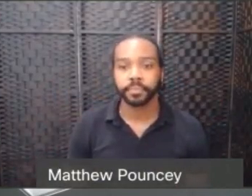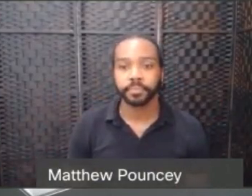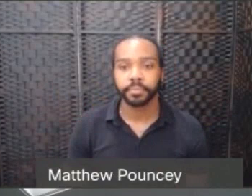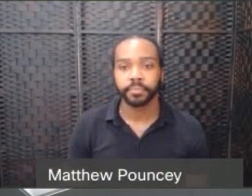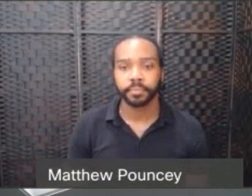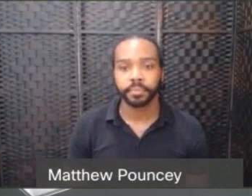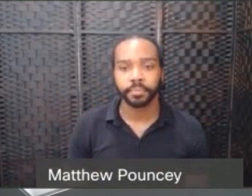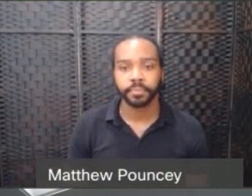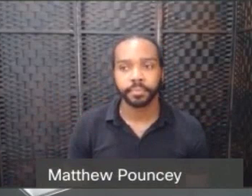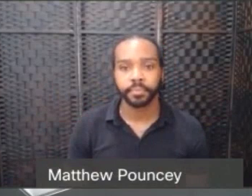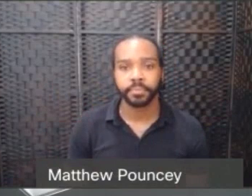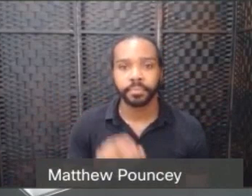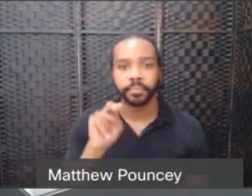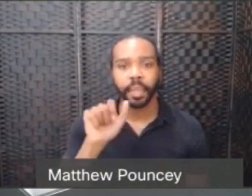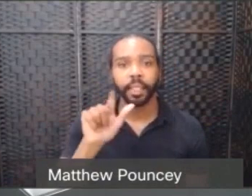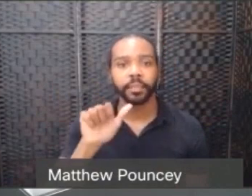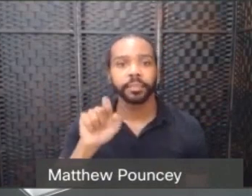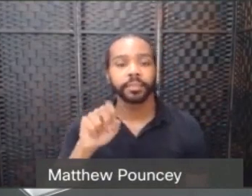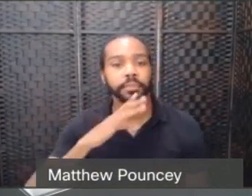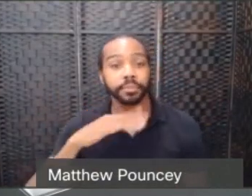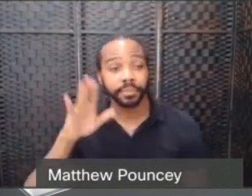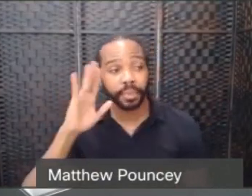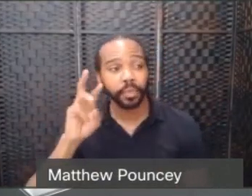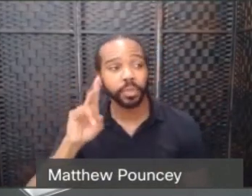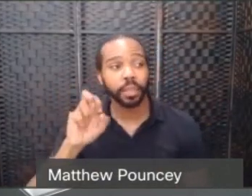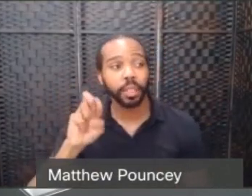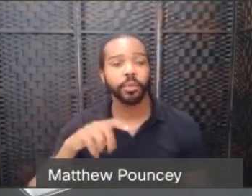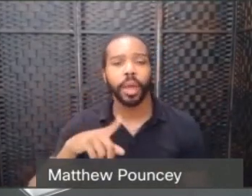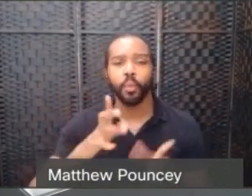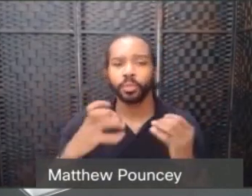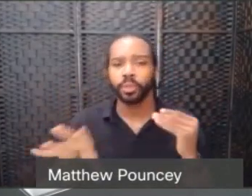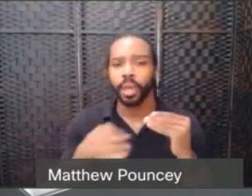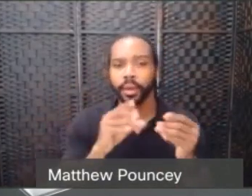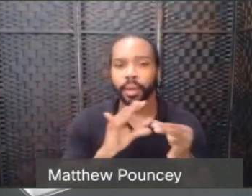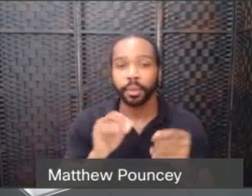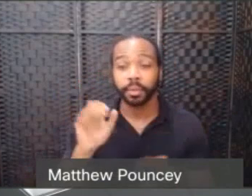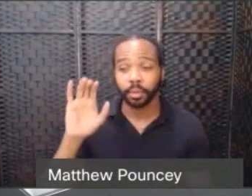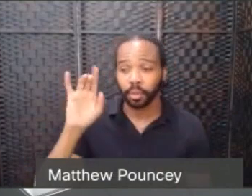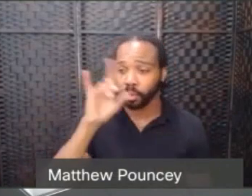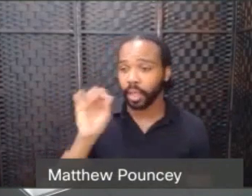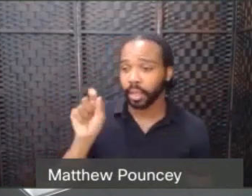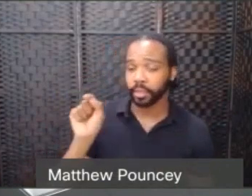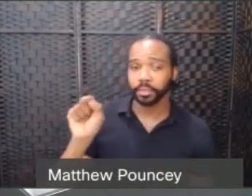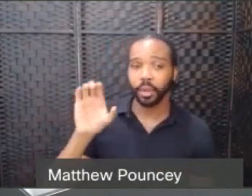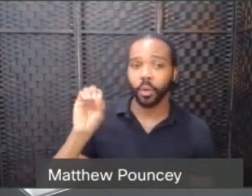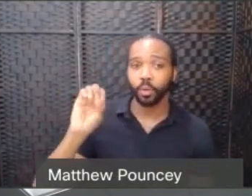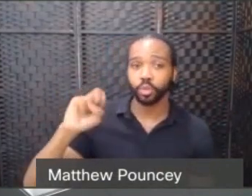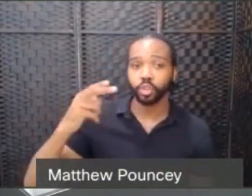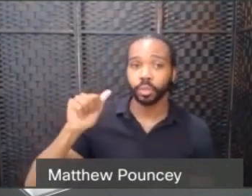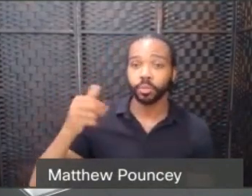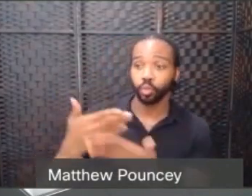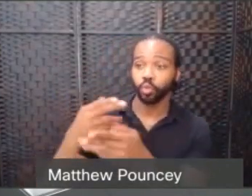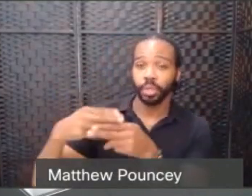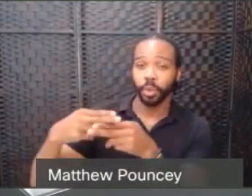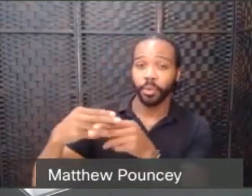Winslow, it's Nelson. I'd also like to just add that it looks like the OSHA new emergency temporary standard was